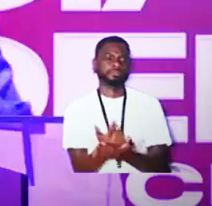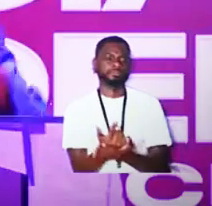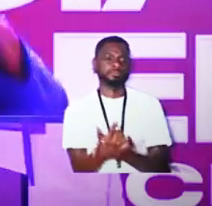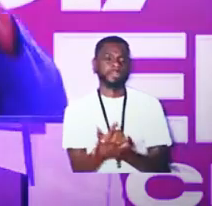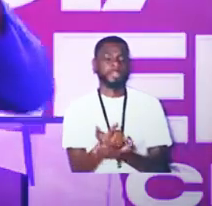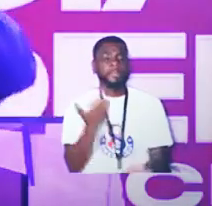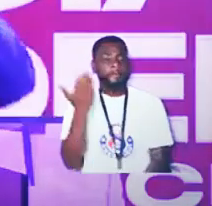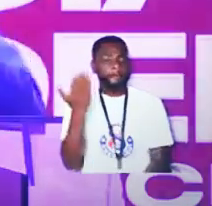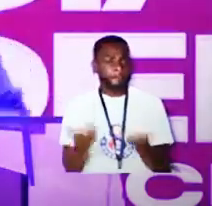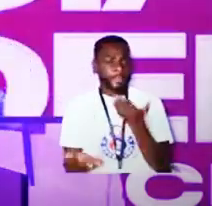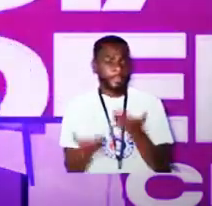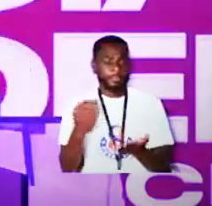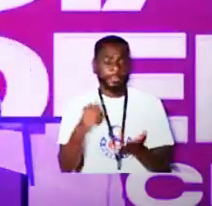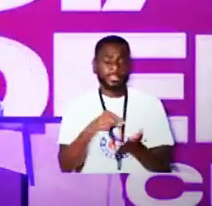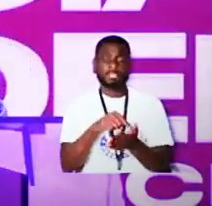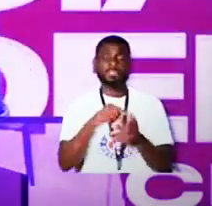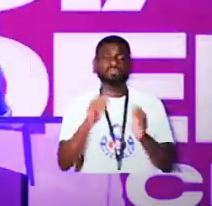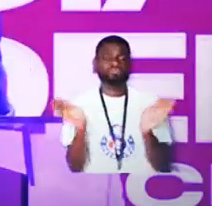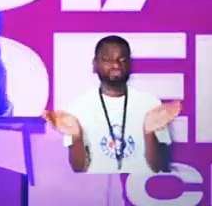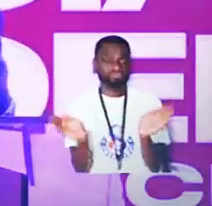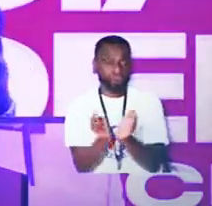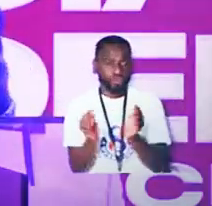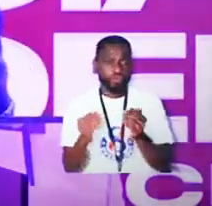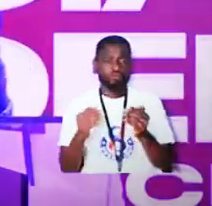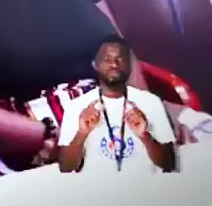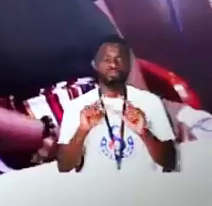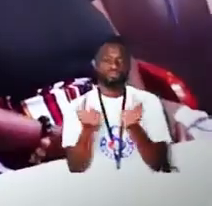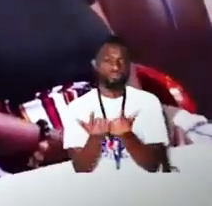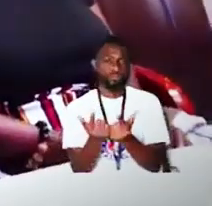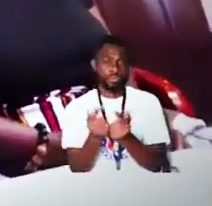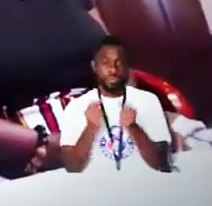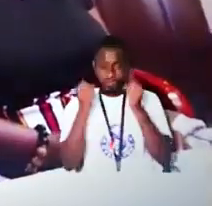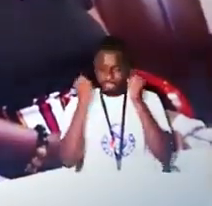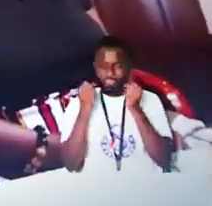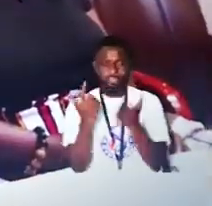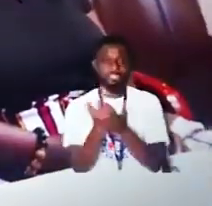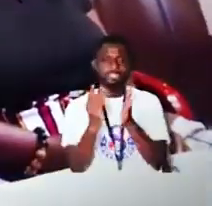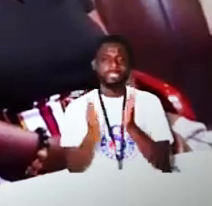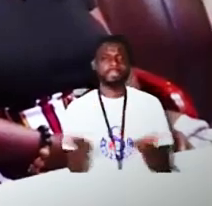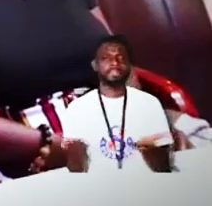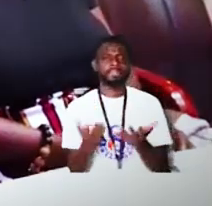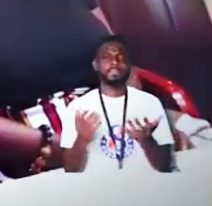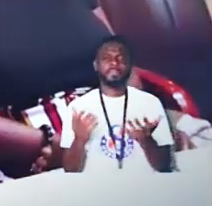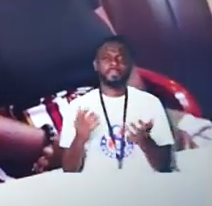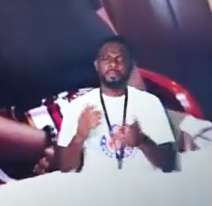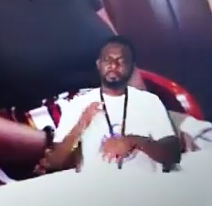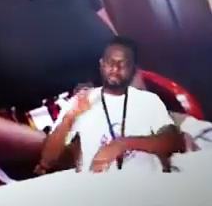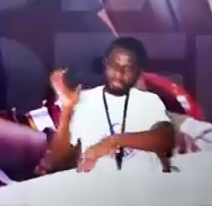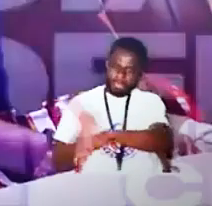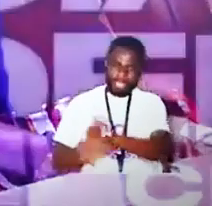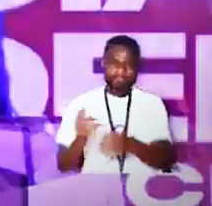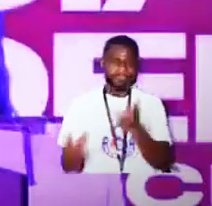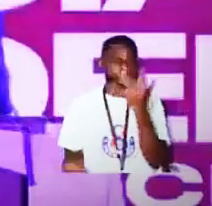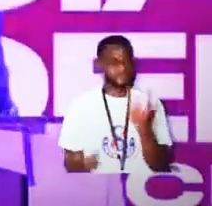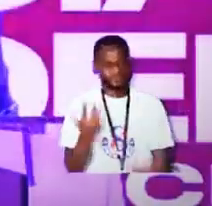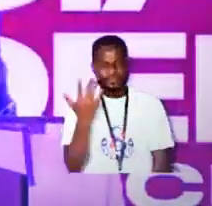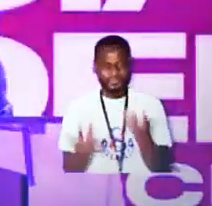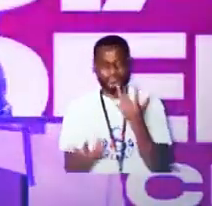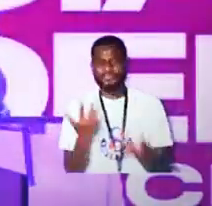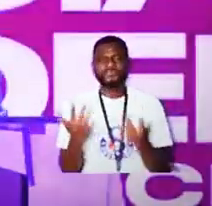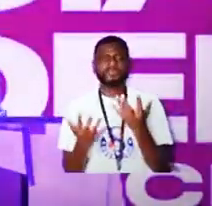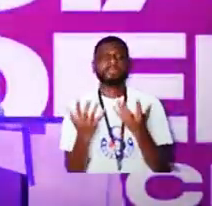May this small body of determined Ghanaians here be fired up by